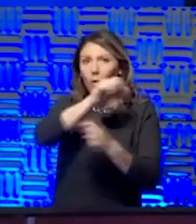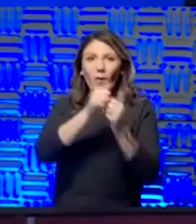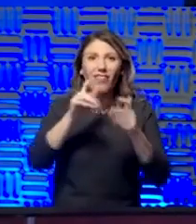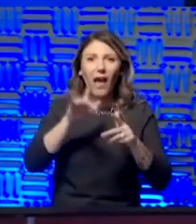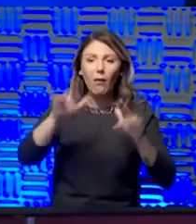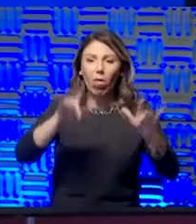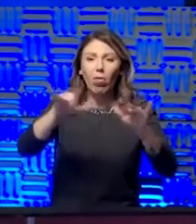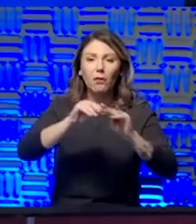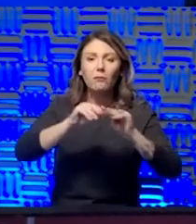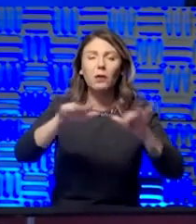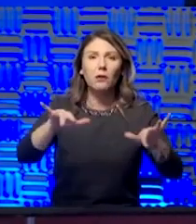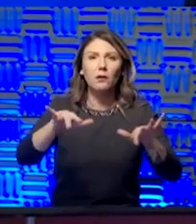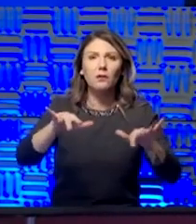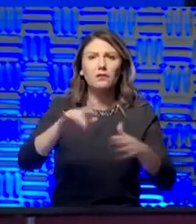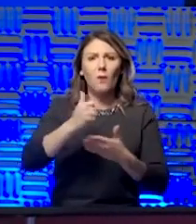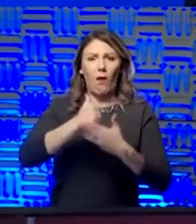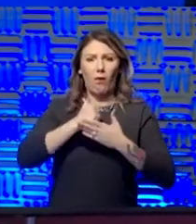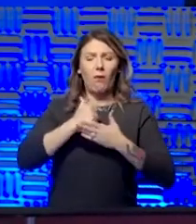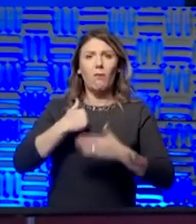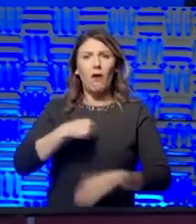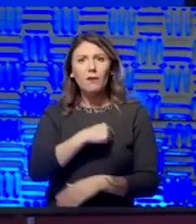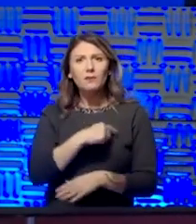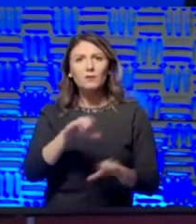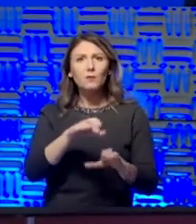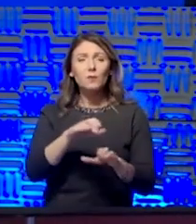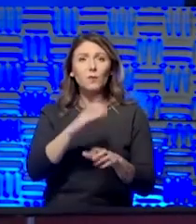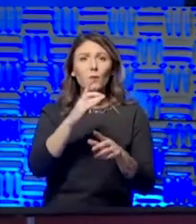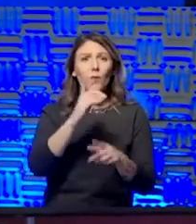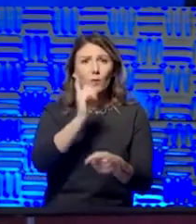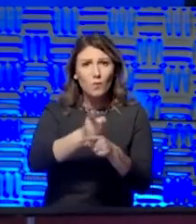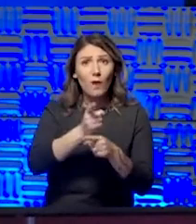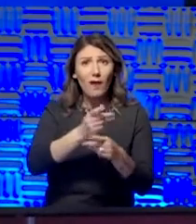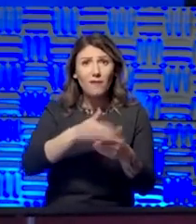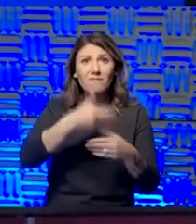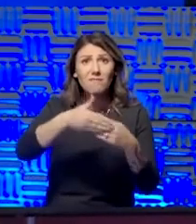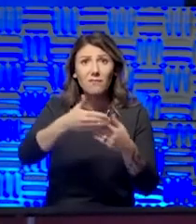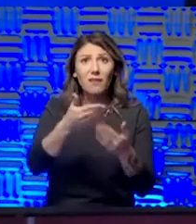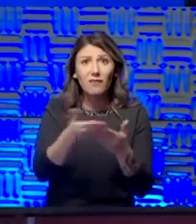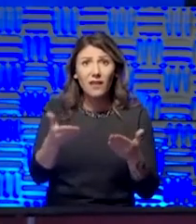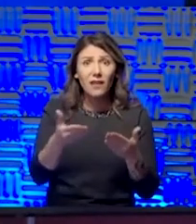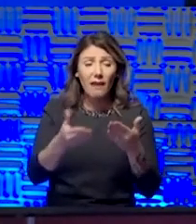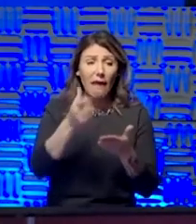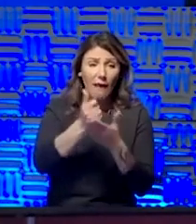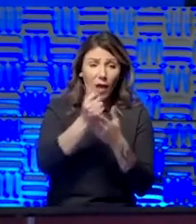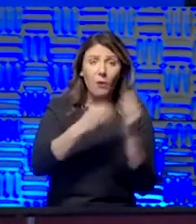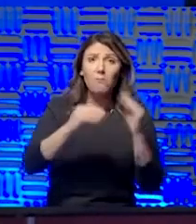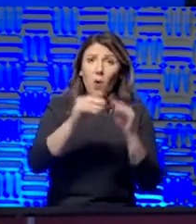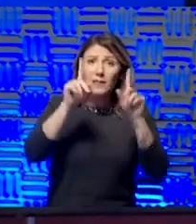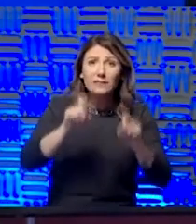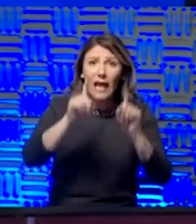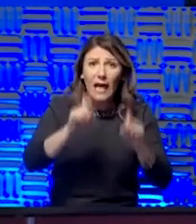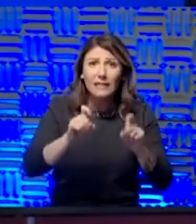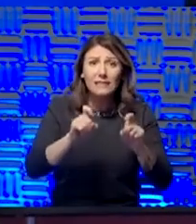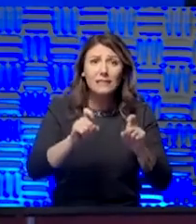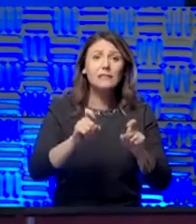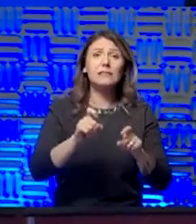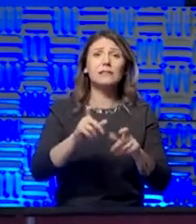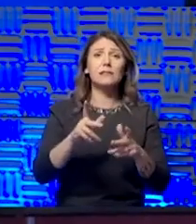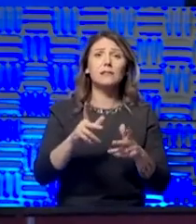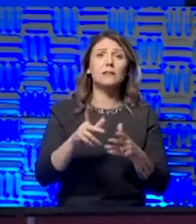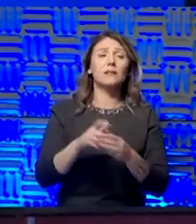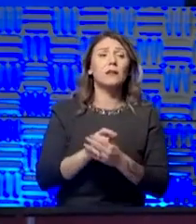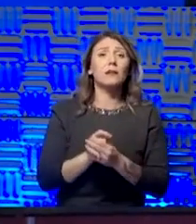Help us do the next right thing. Help us get more tests. Help us call attention to the need